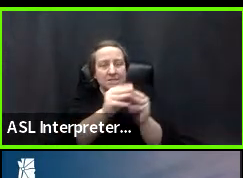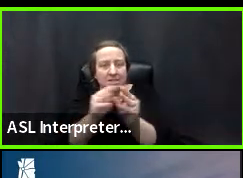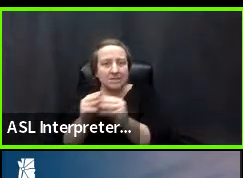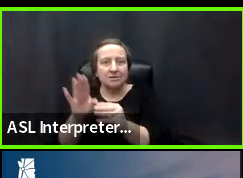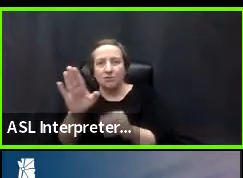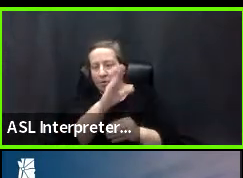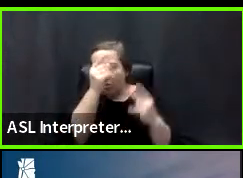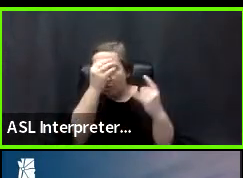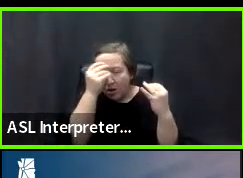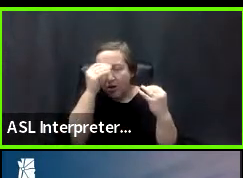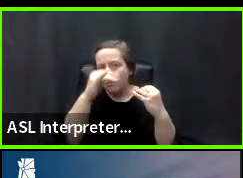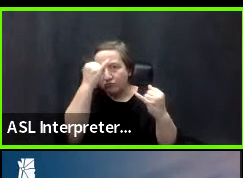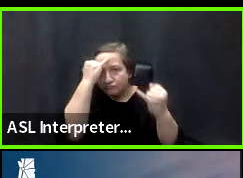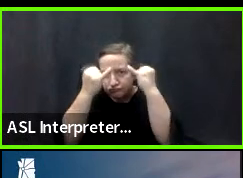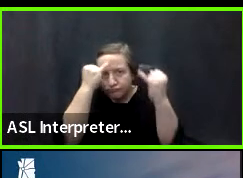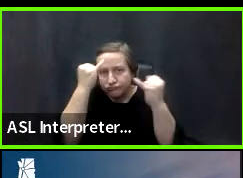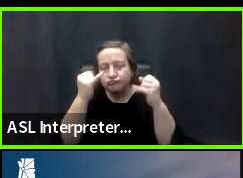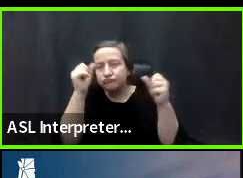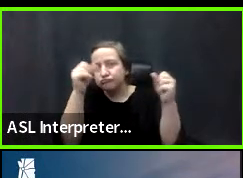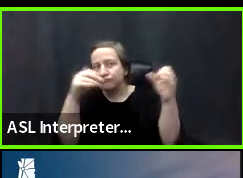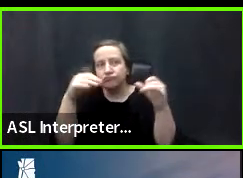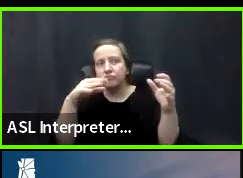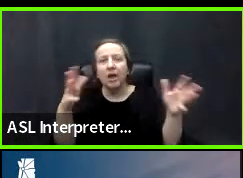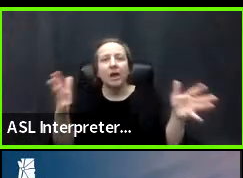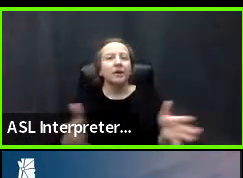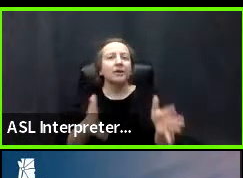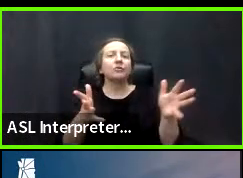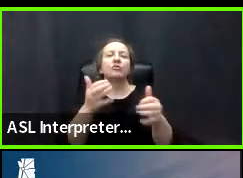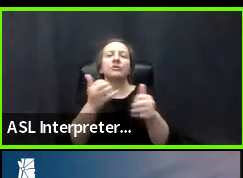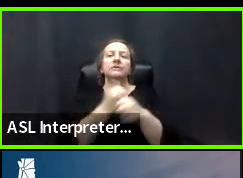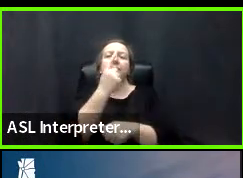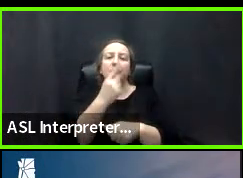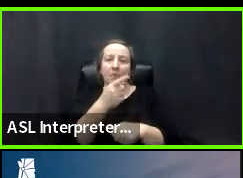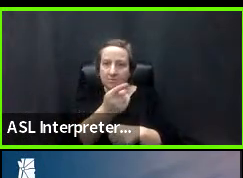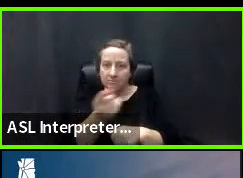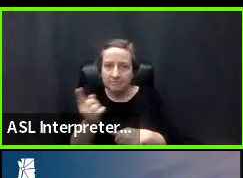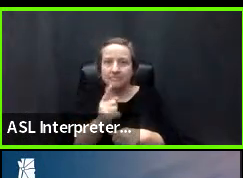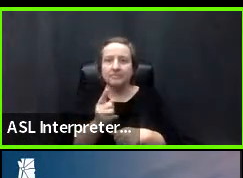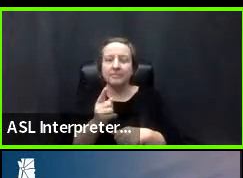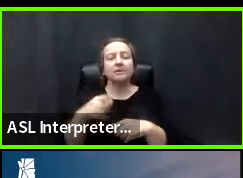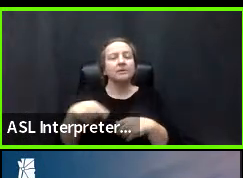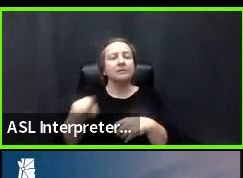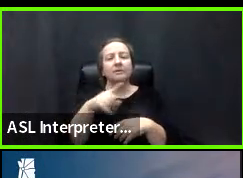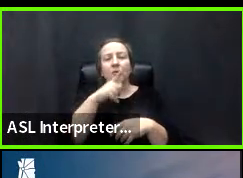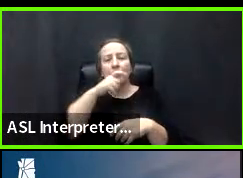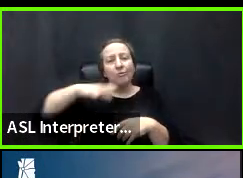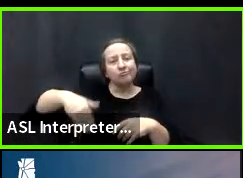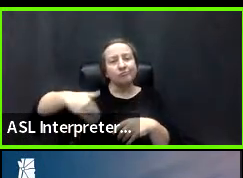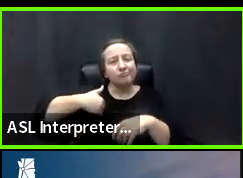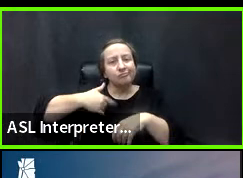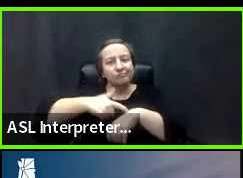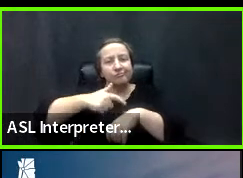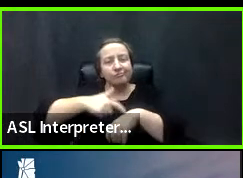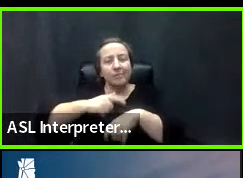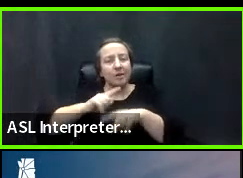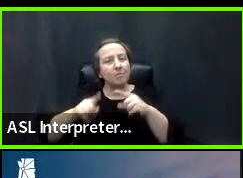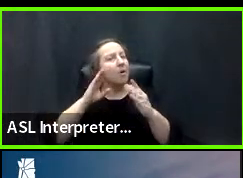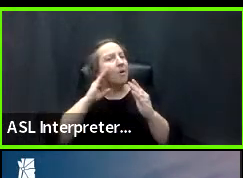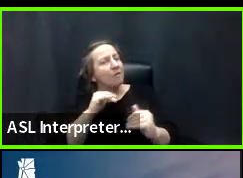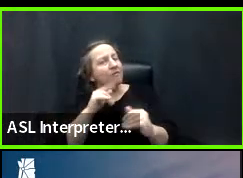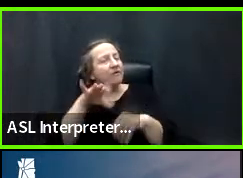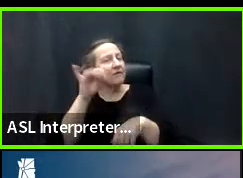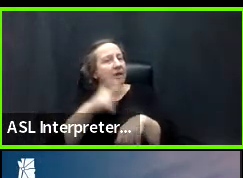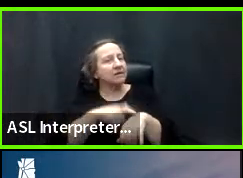your ideas, and also encourage everyone who has not had the opportunity but hopes to find time to